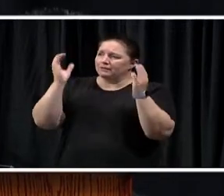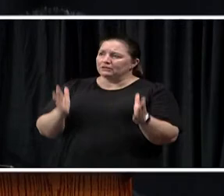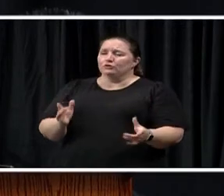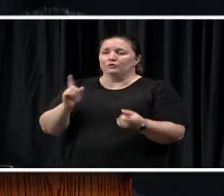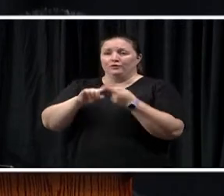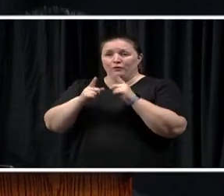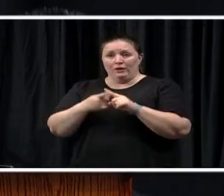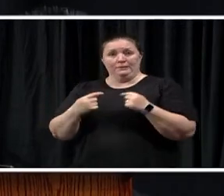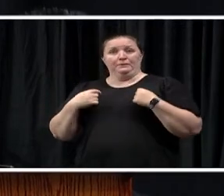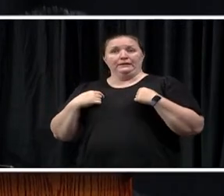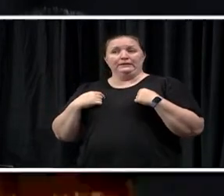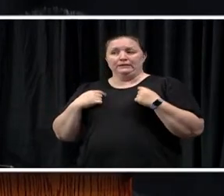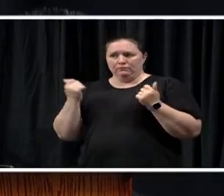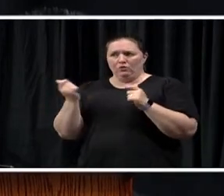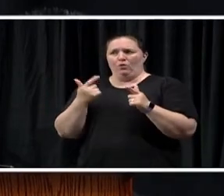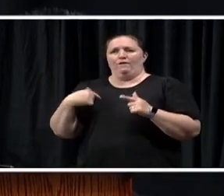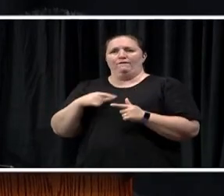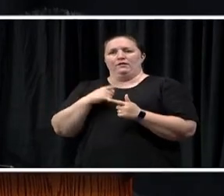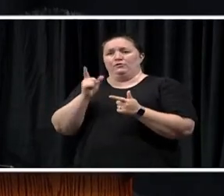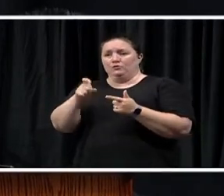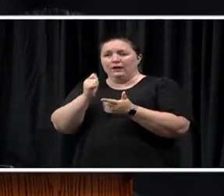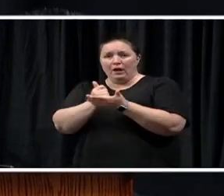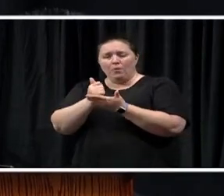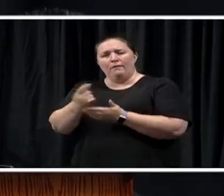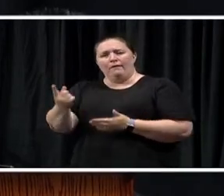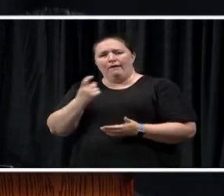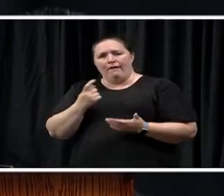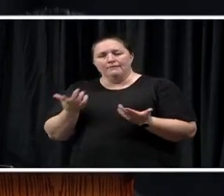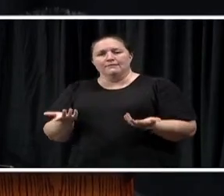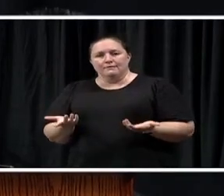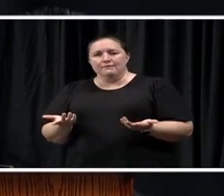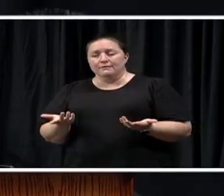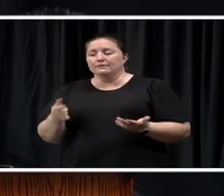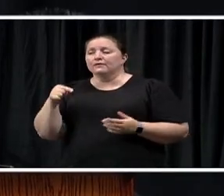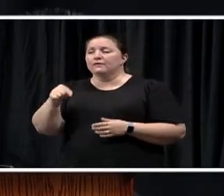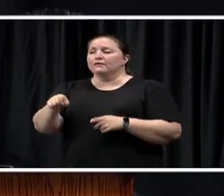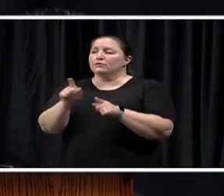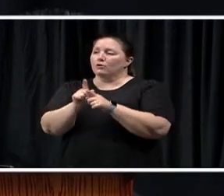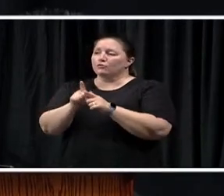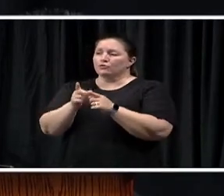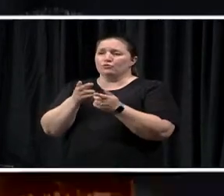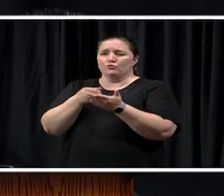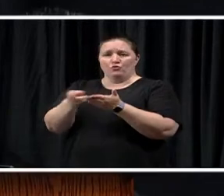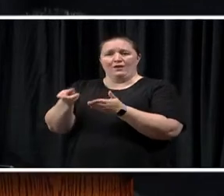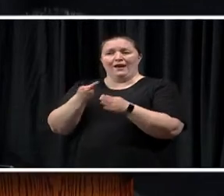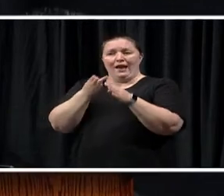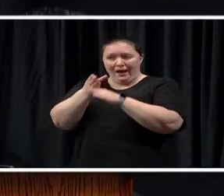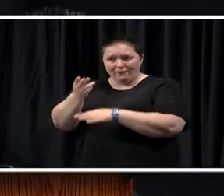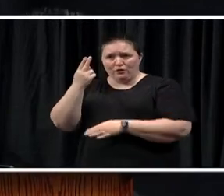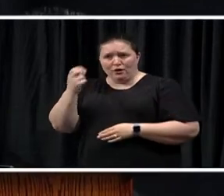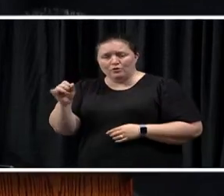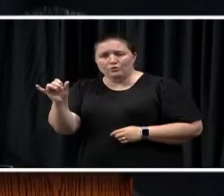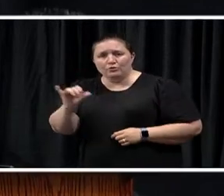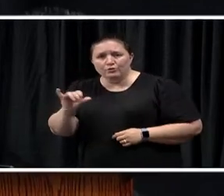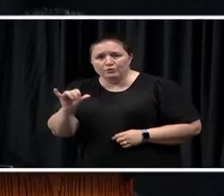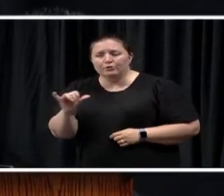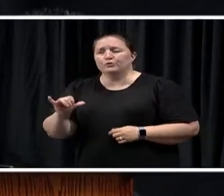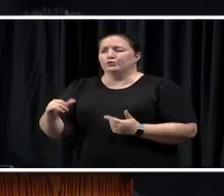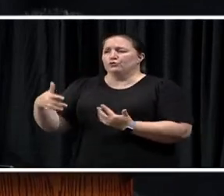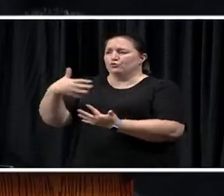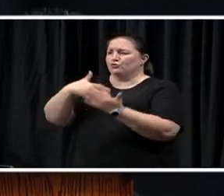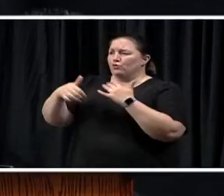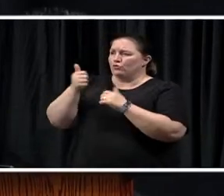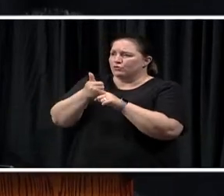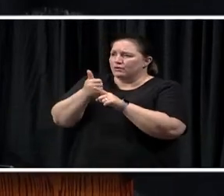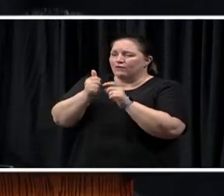me. So just ask. This is also true in life after high school. Surround yourself with people who